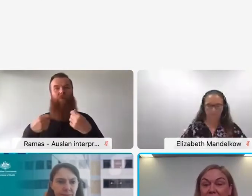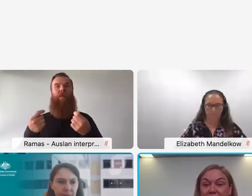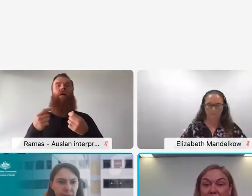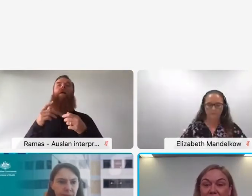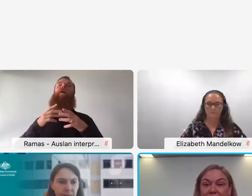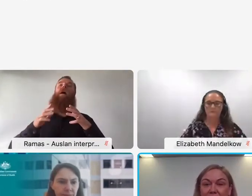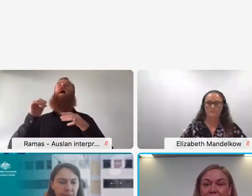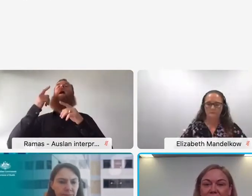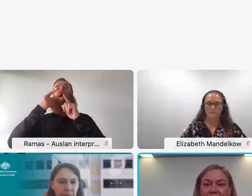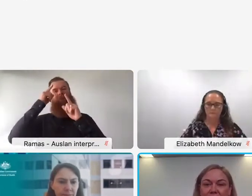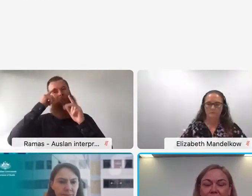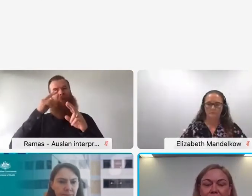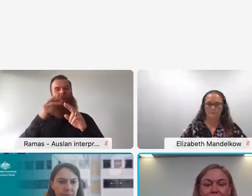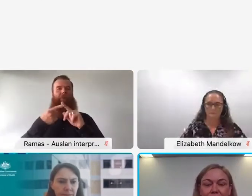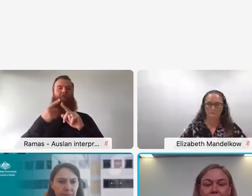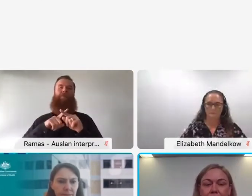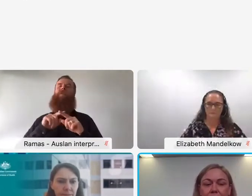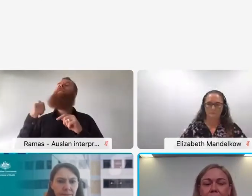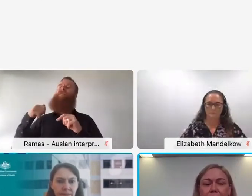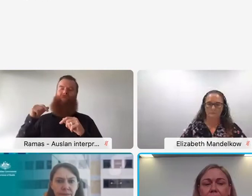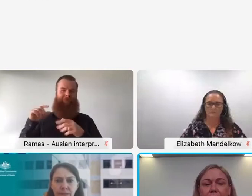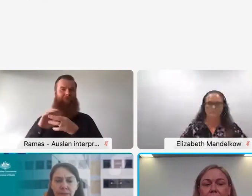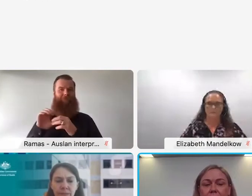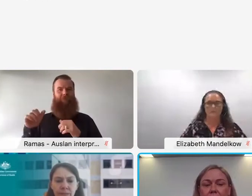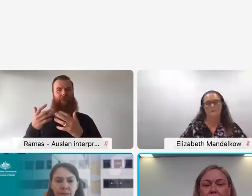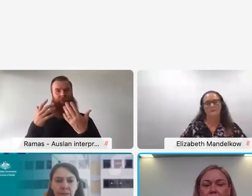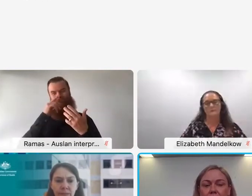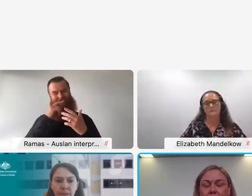couple of years since you've done your qualification.